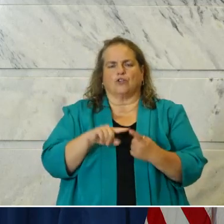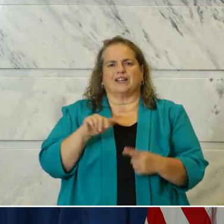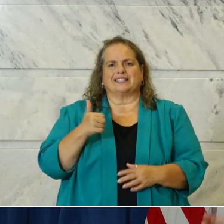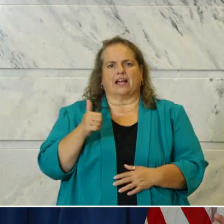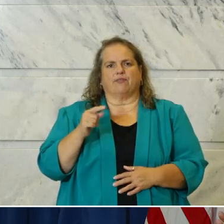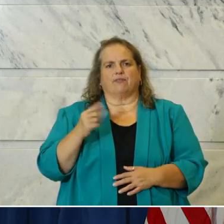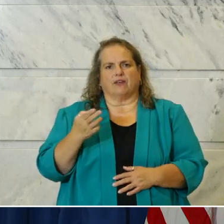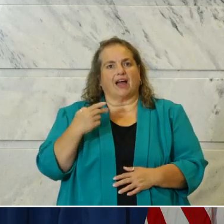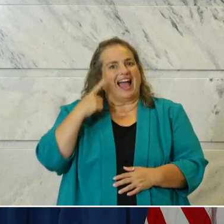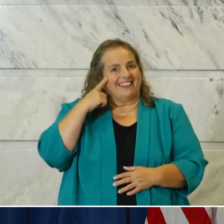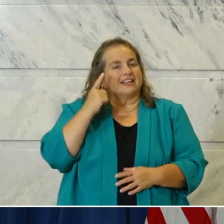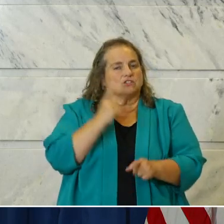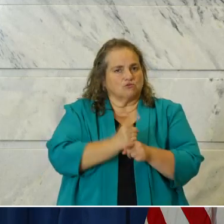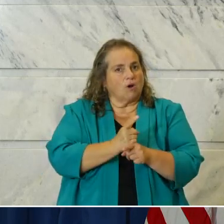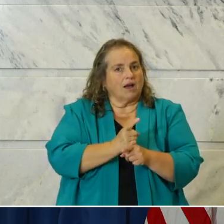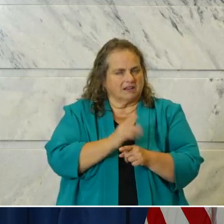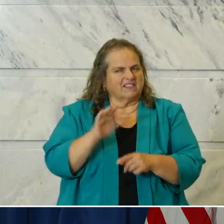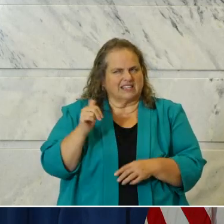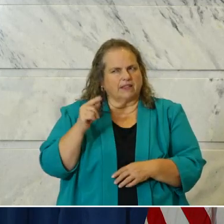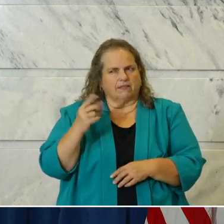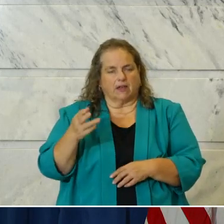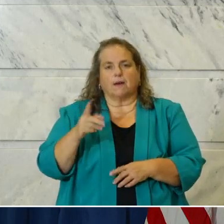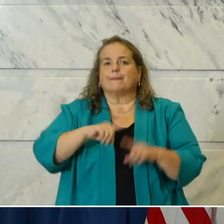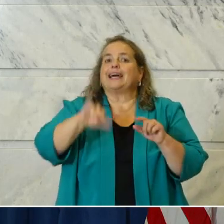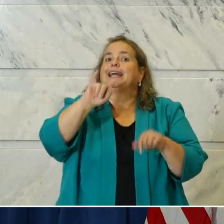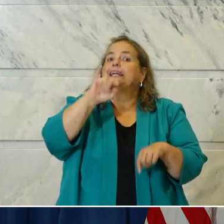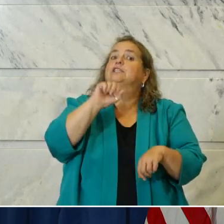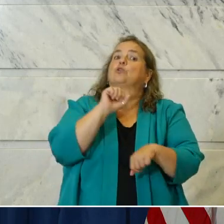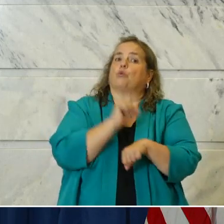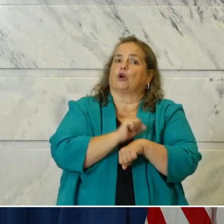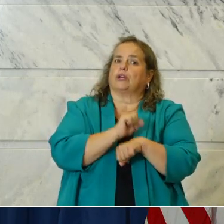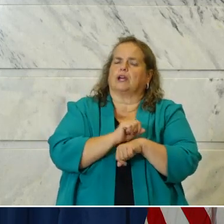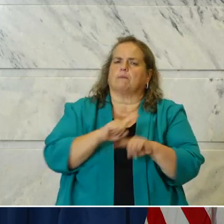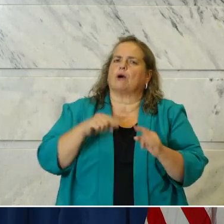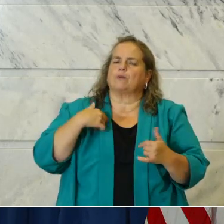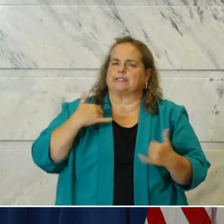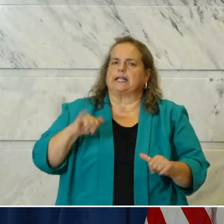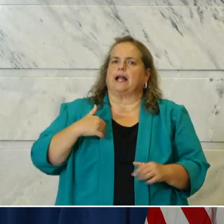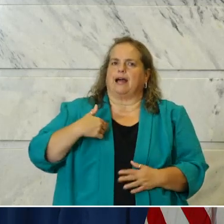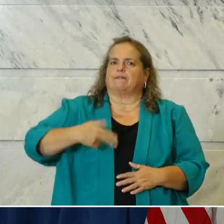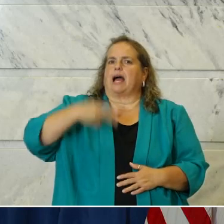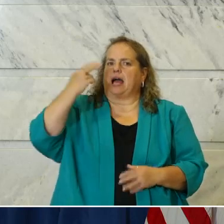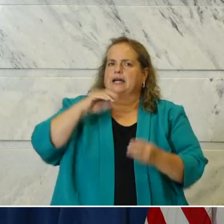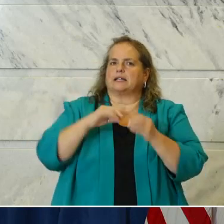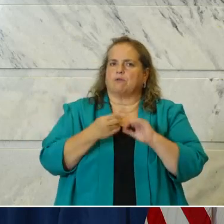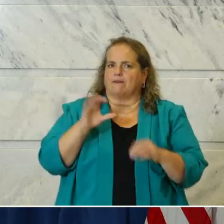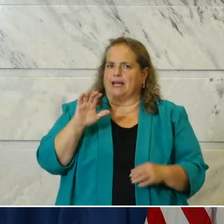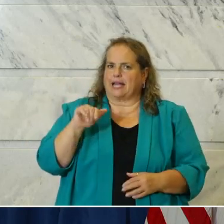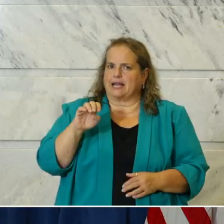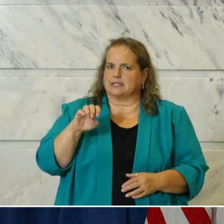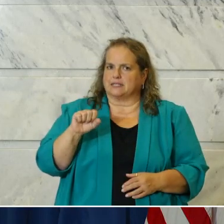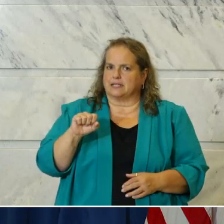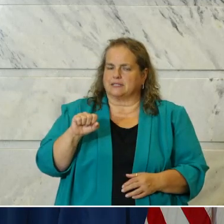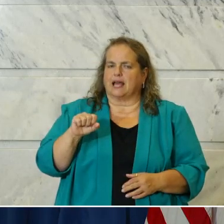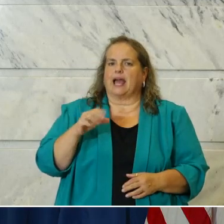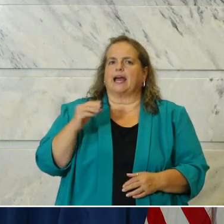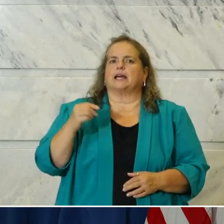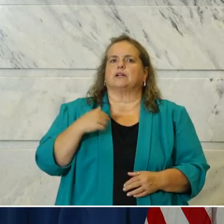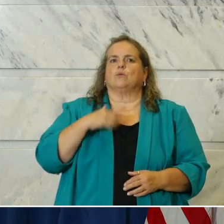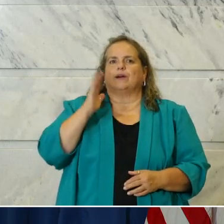So it's working. That we still have a lot of cases, and we still have a lot of cases, and we're about to do a lot